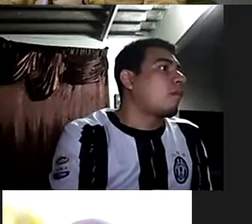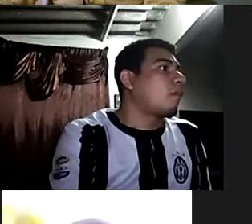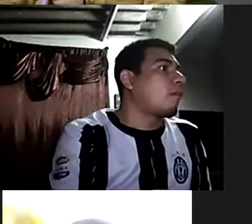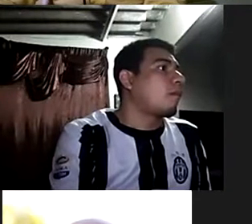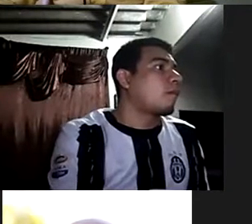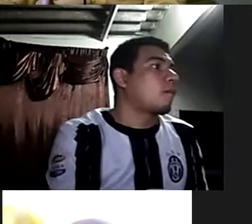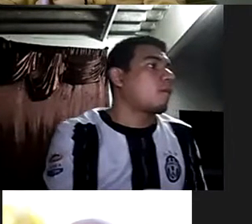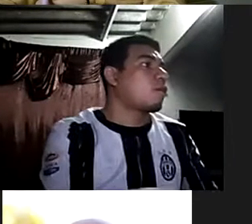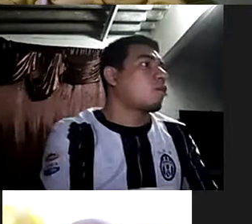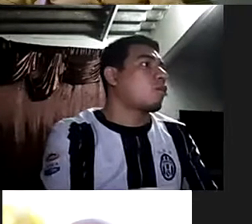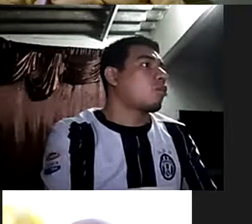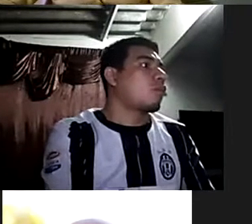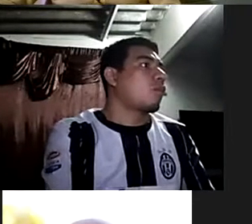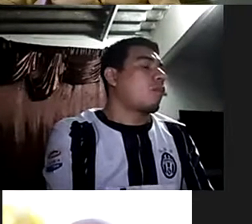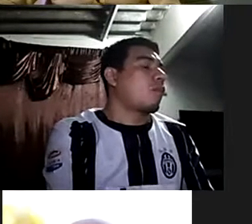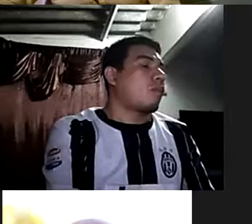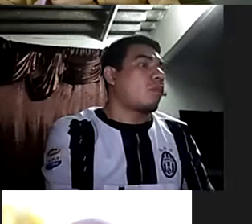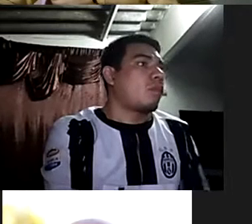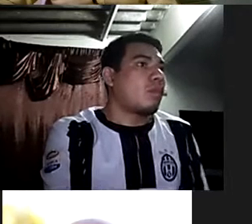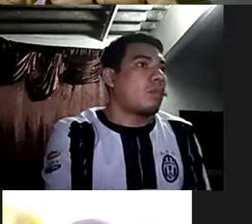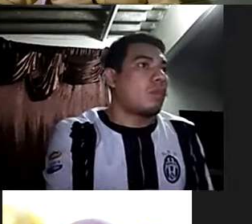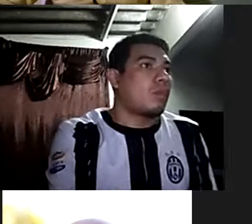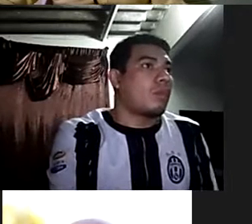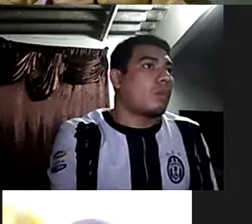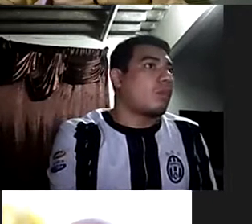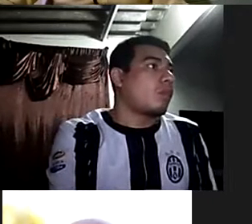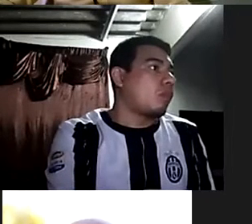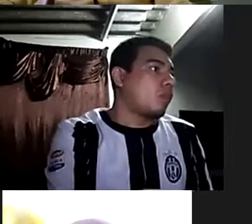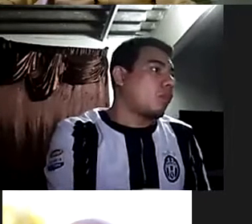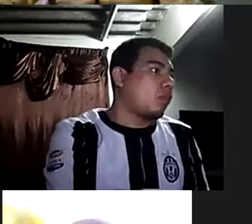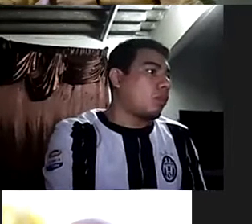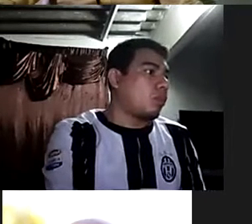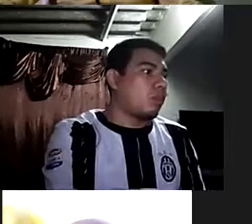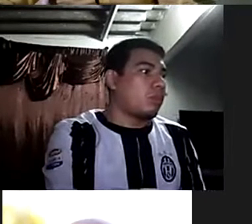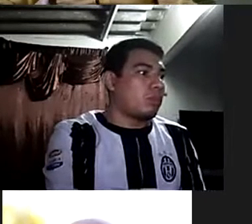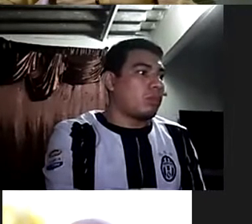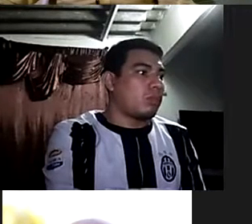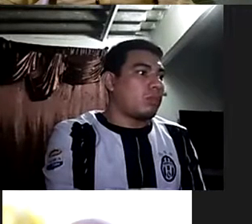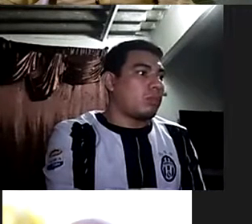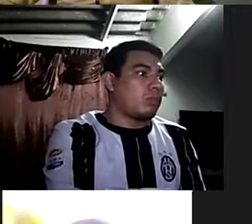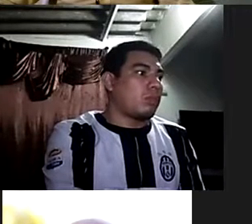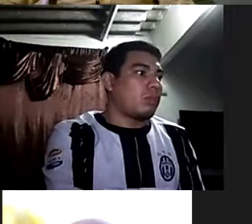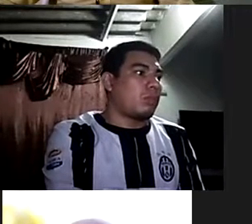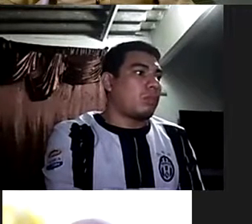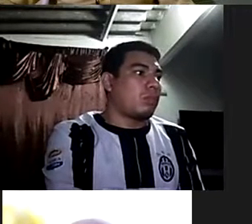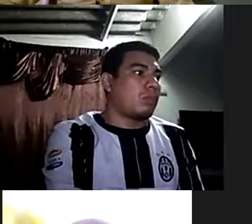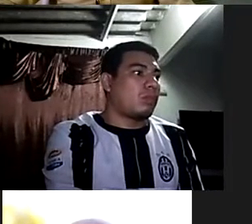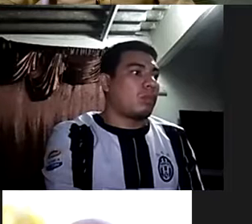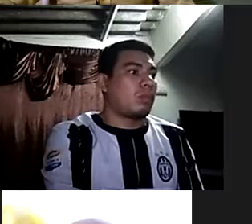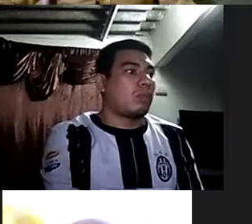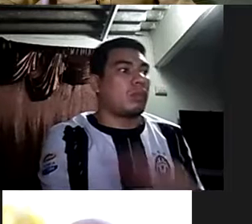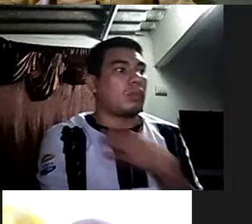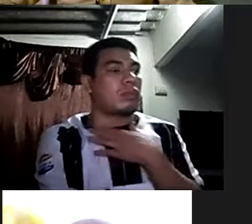Hi, good evening. I'm fine. Great, great. How was your day, Helen?